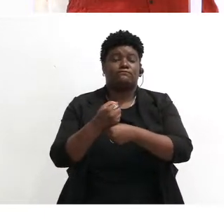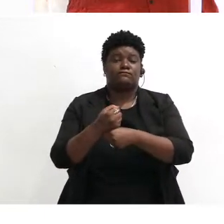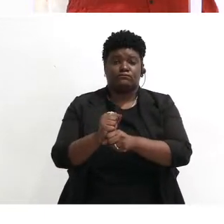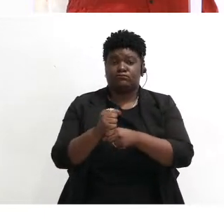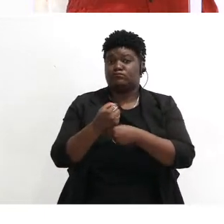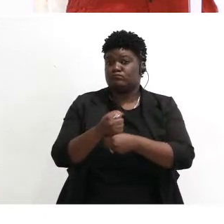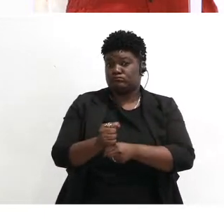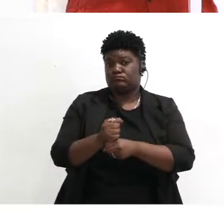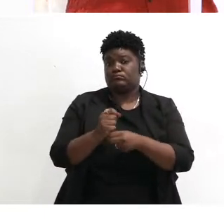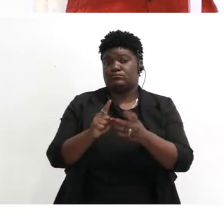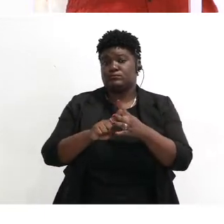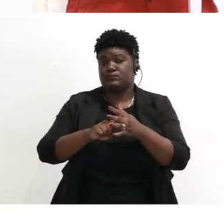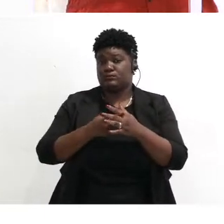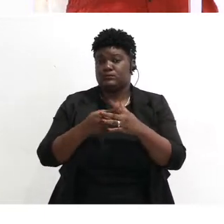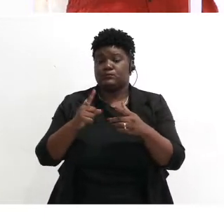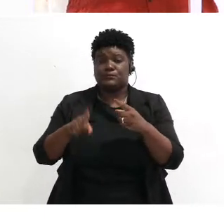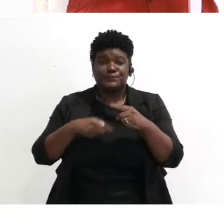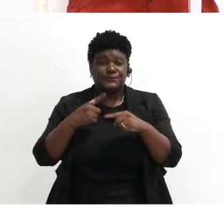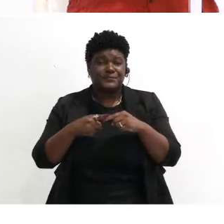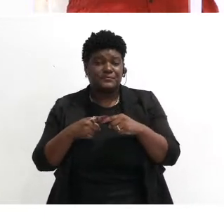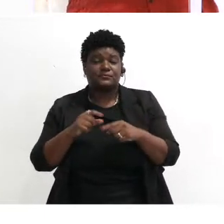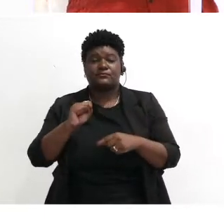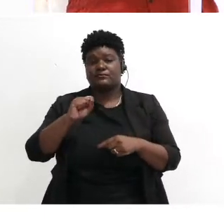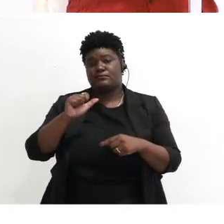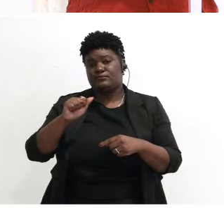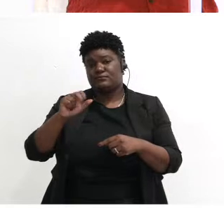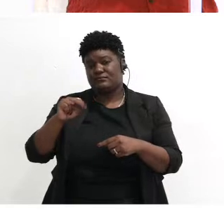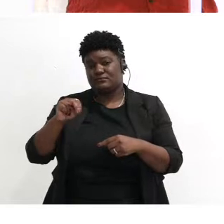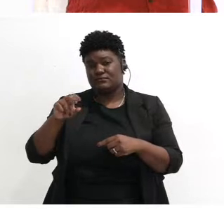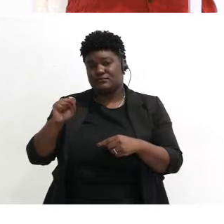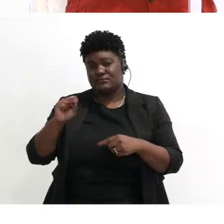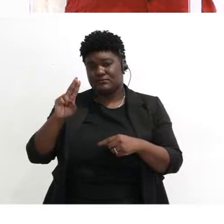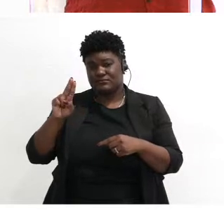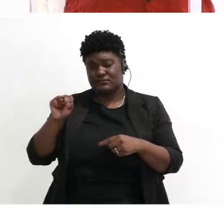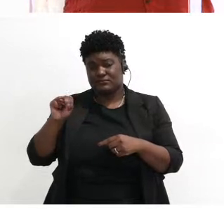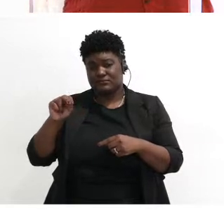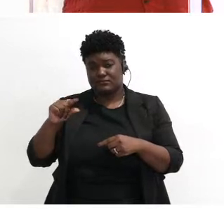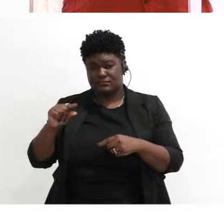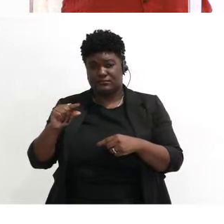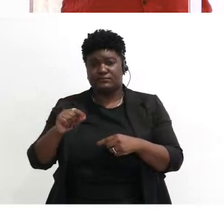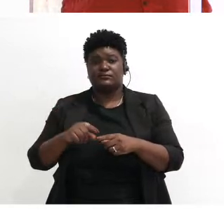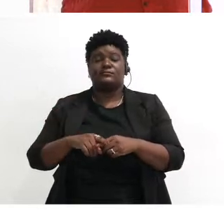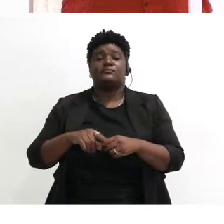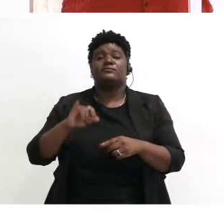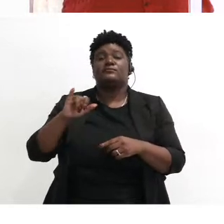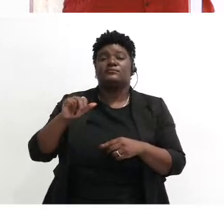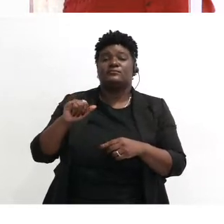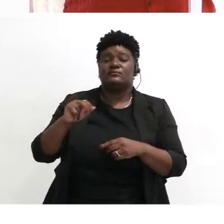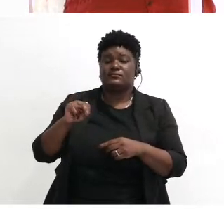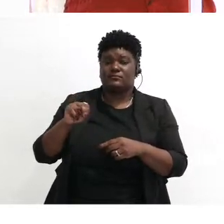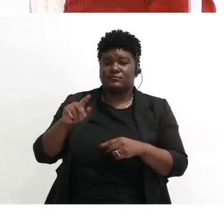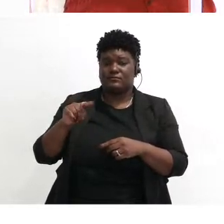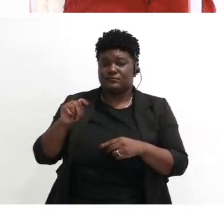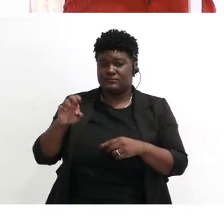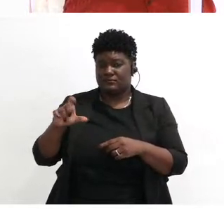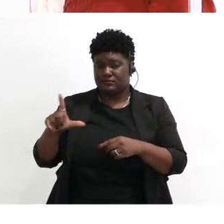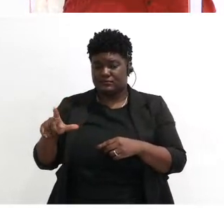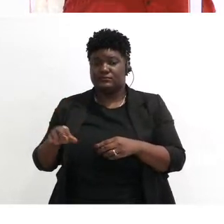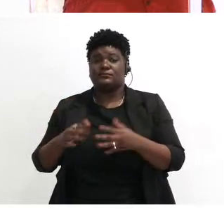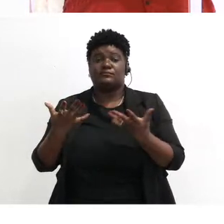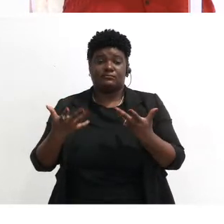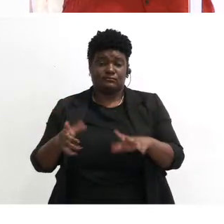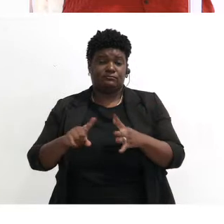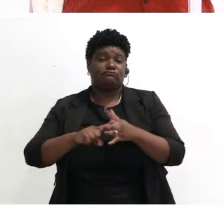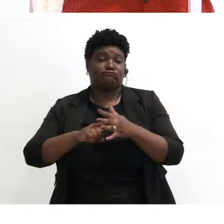production, and Intel and TSMC not yet. And on the left there is a kind of a picture of these gate-all-around transistors. So